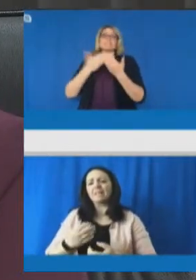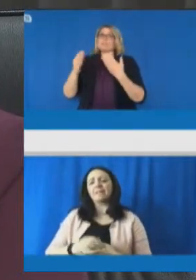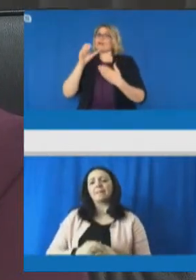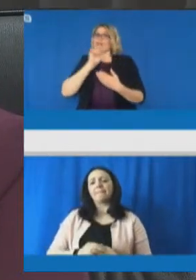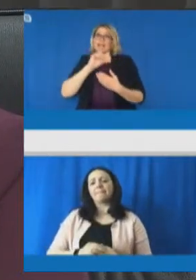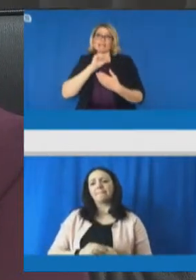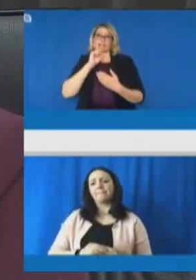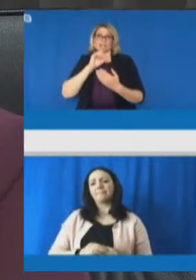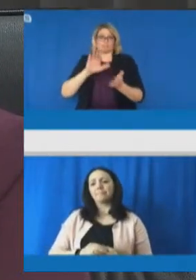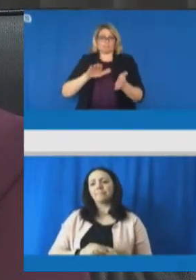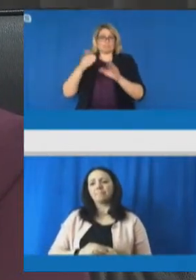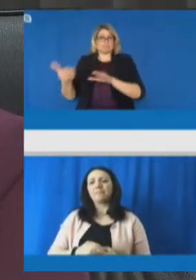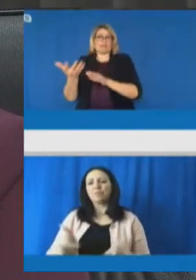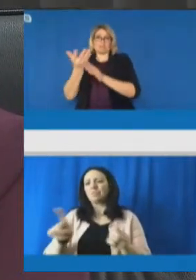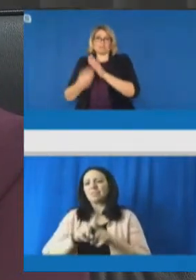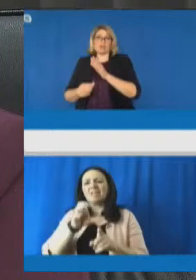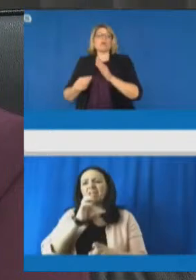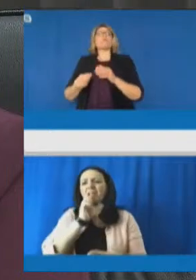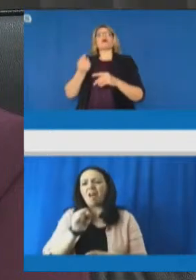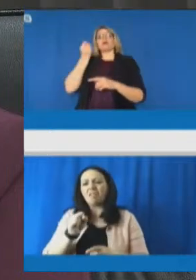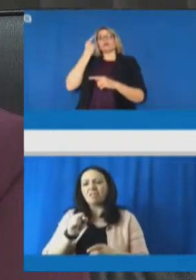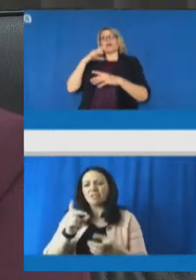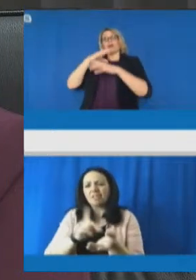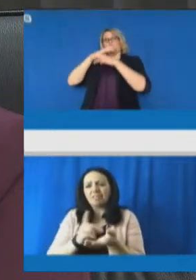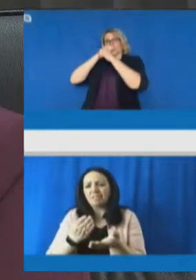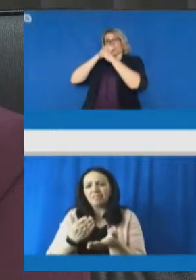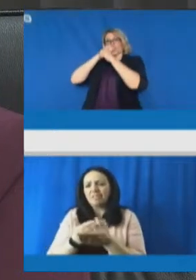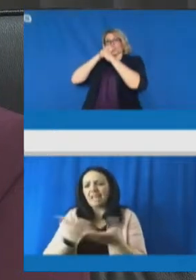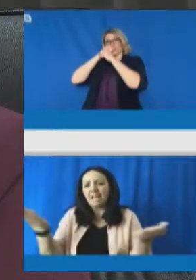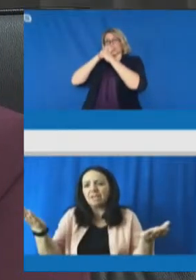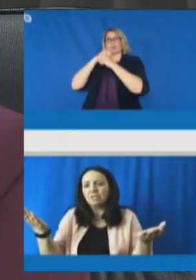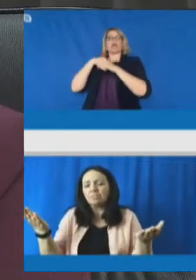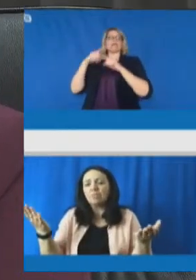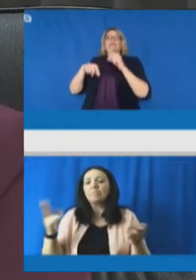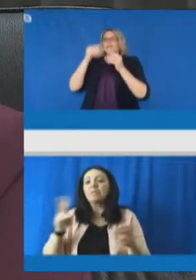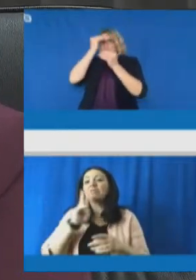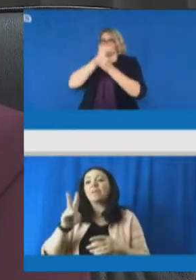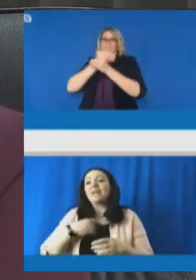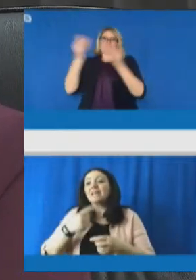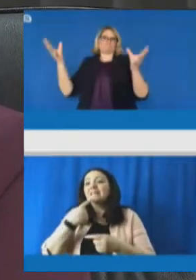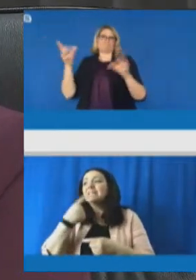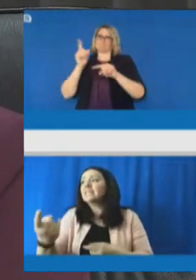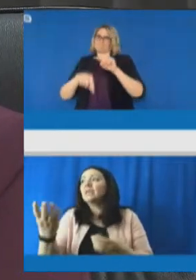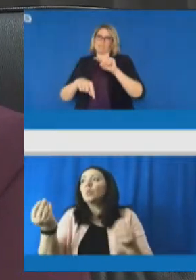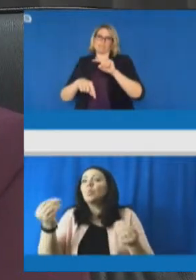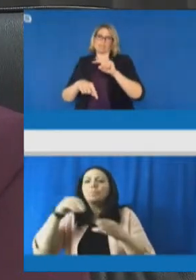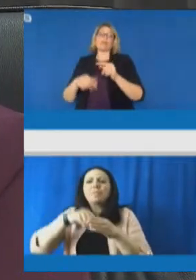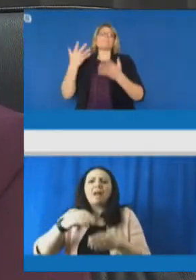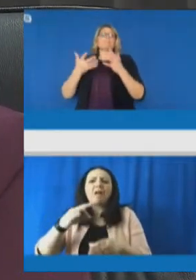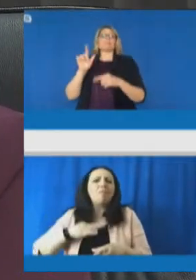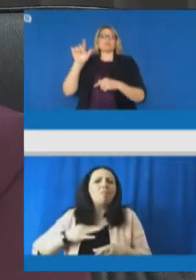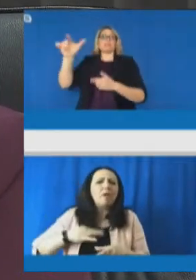terms of hospitalization, ICU admission, and death. Thank you. Silas Brown, Global TV.